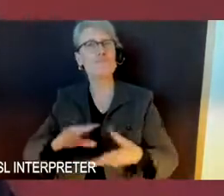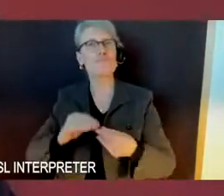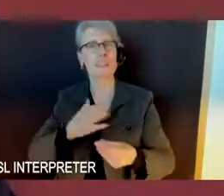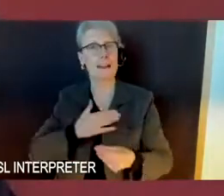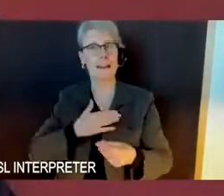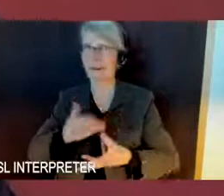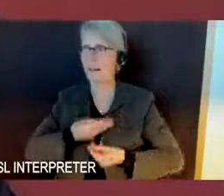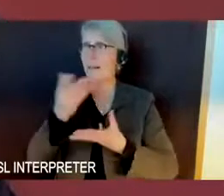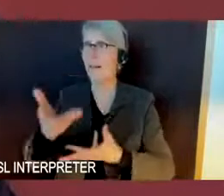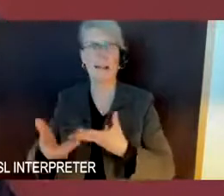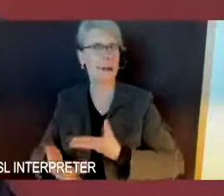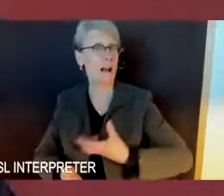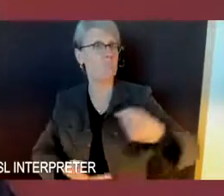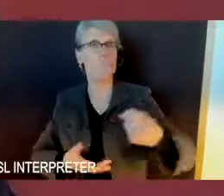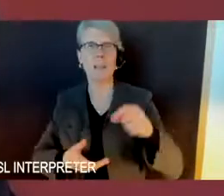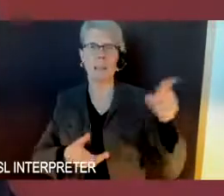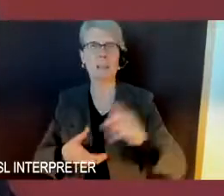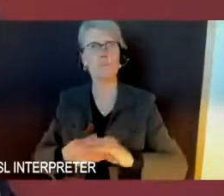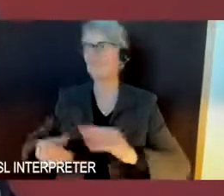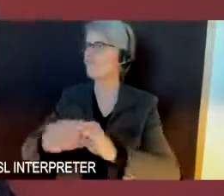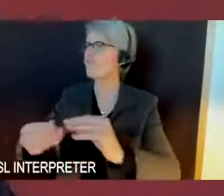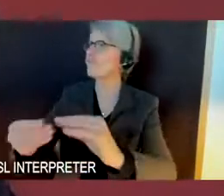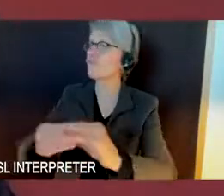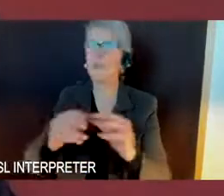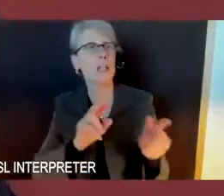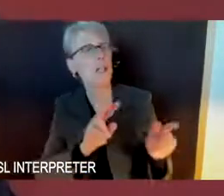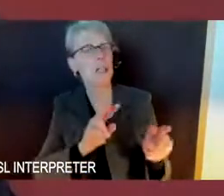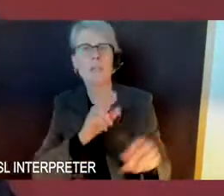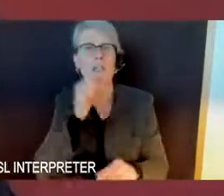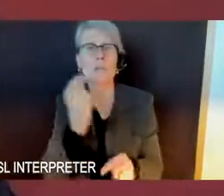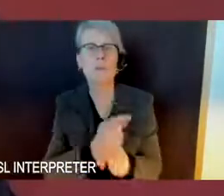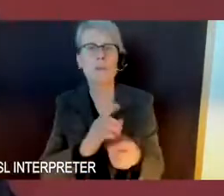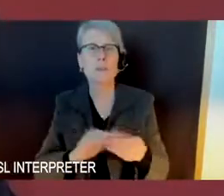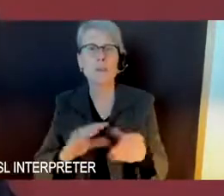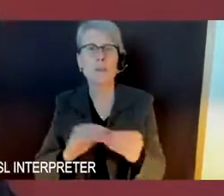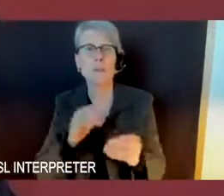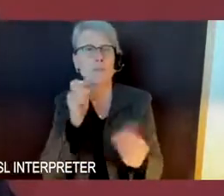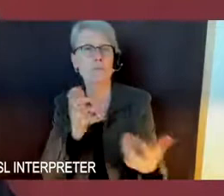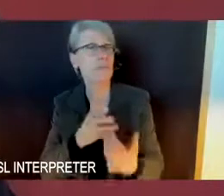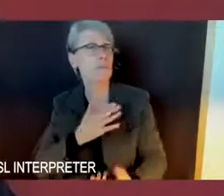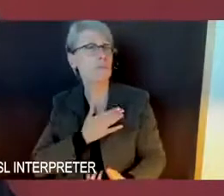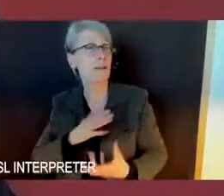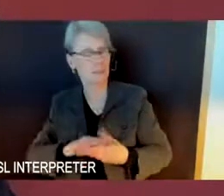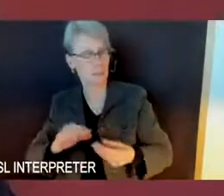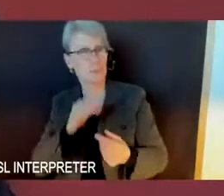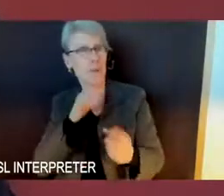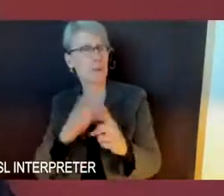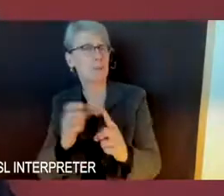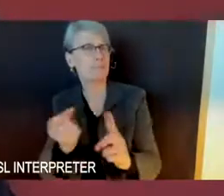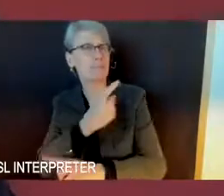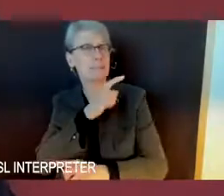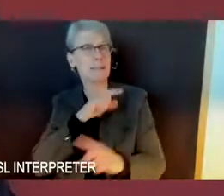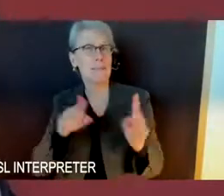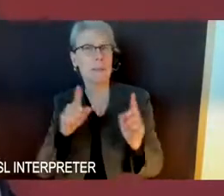to be told by mainstream media, and I put my trust in that. And the story that came back was not the story that was authentic